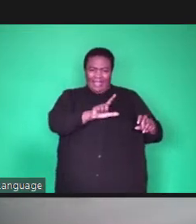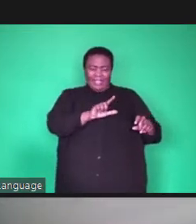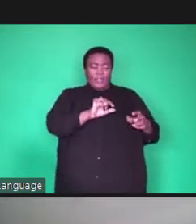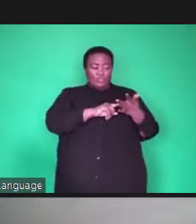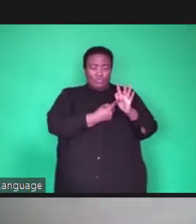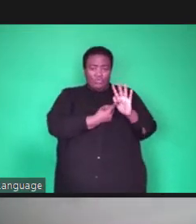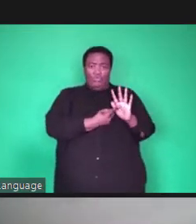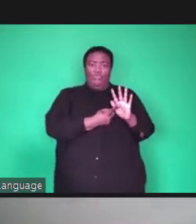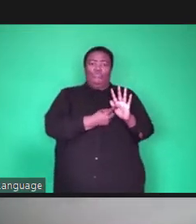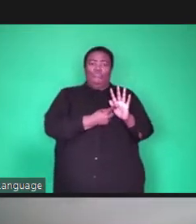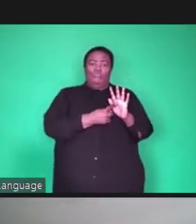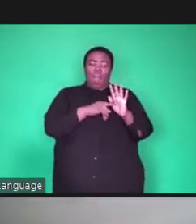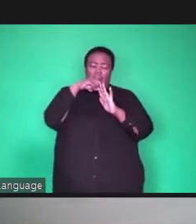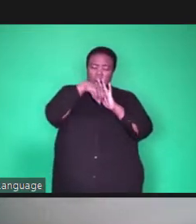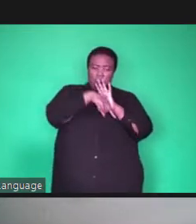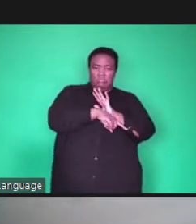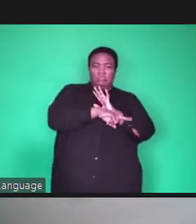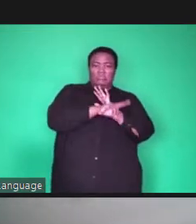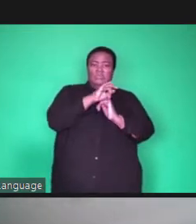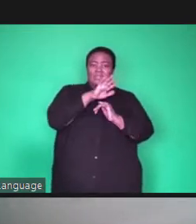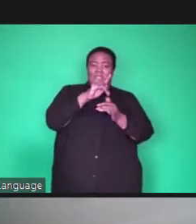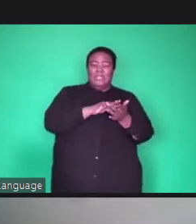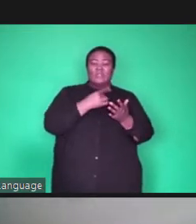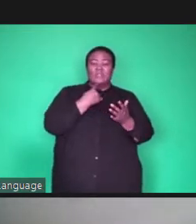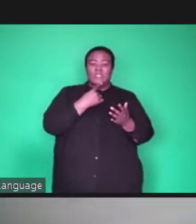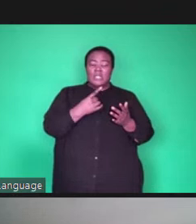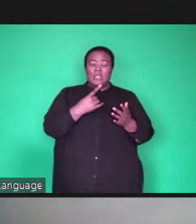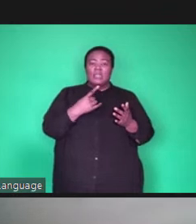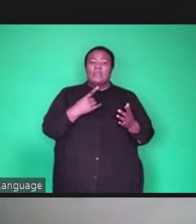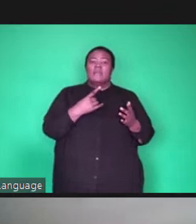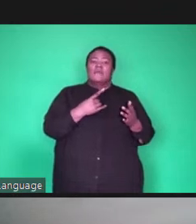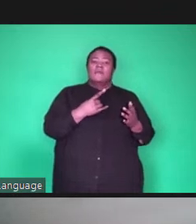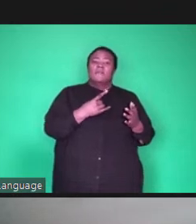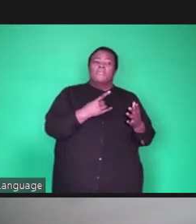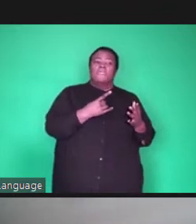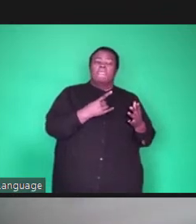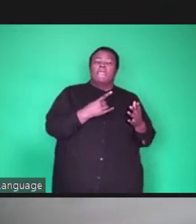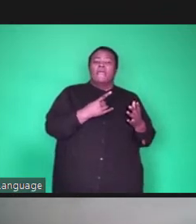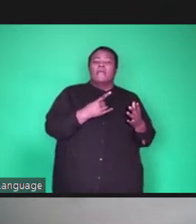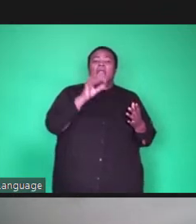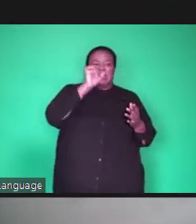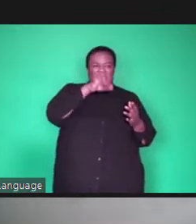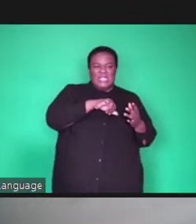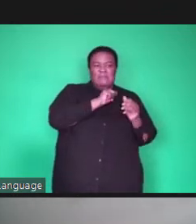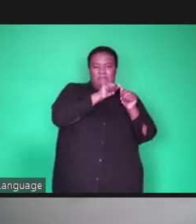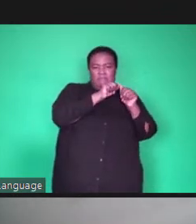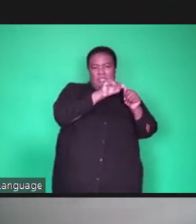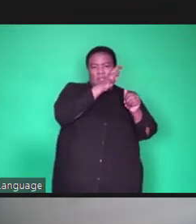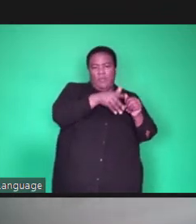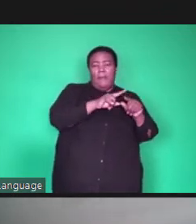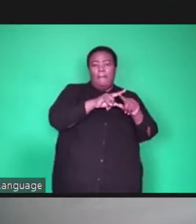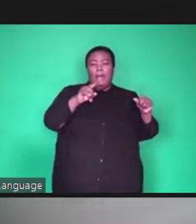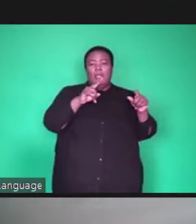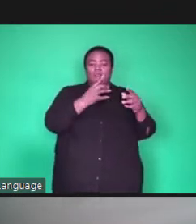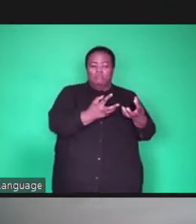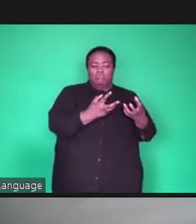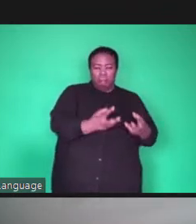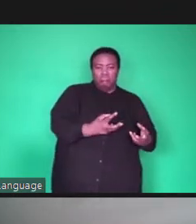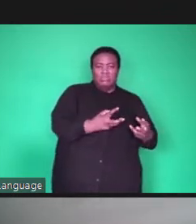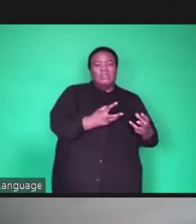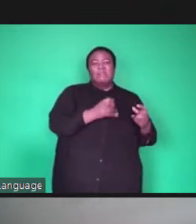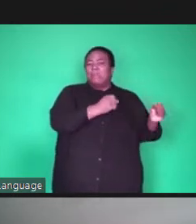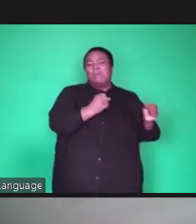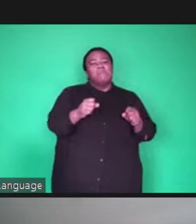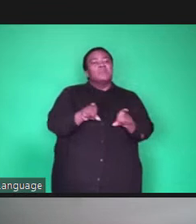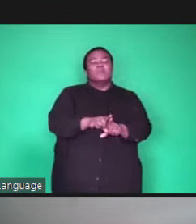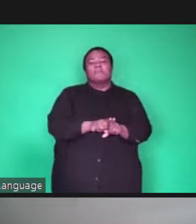data that the most deprived areas in SA, even if they're getting better off over time, the relative level of deprivation is still remaining the same. In